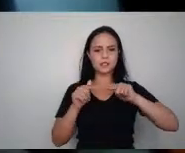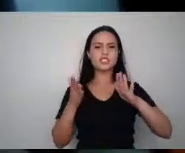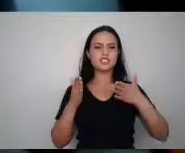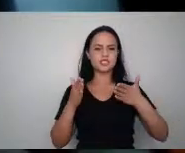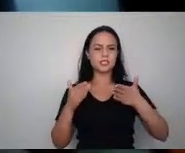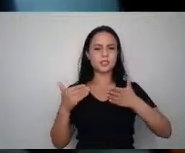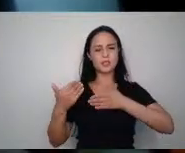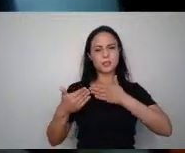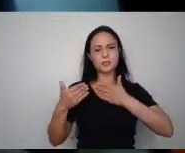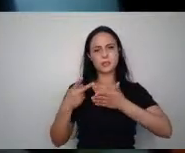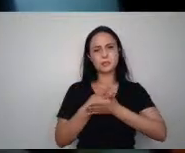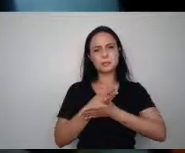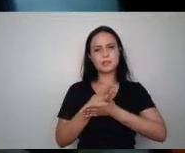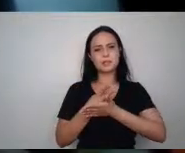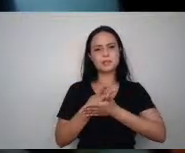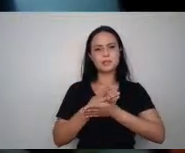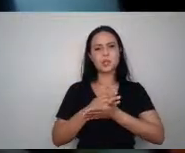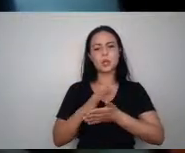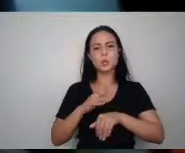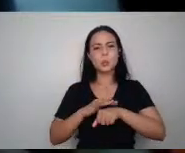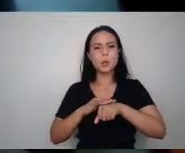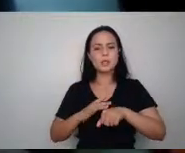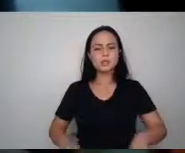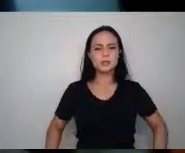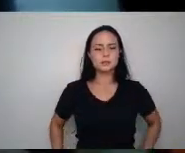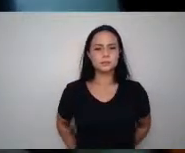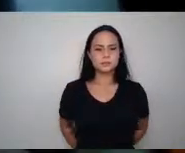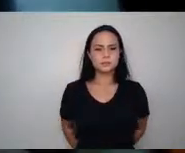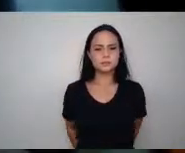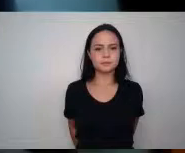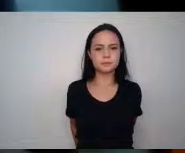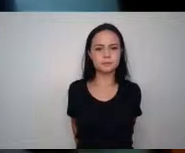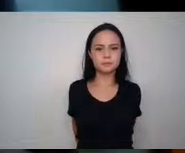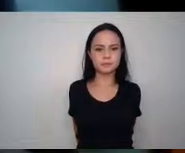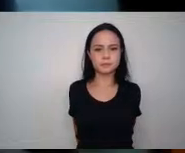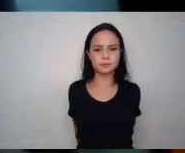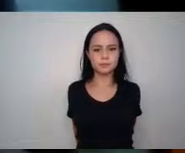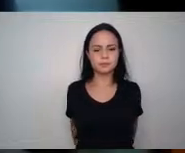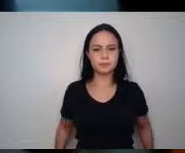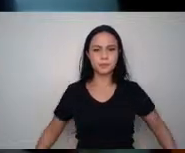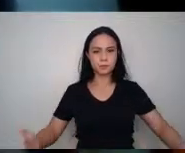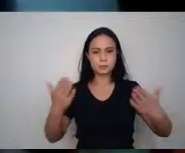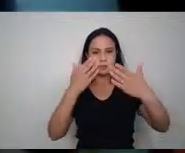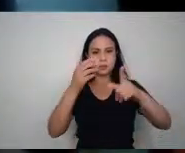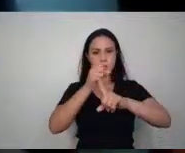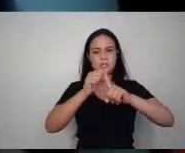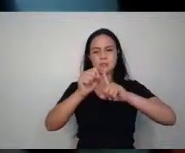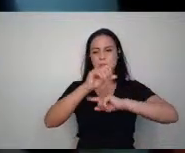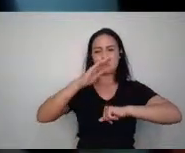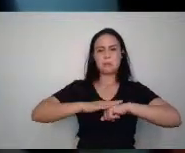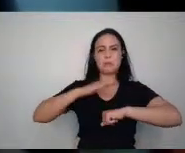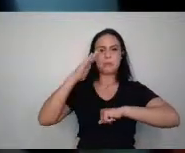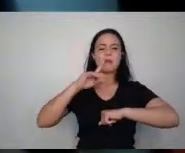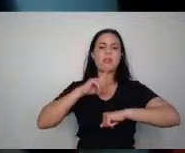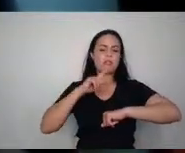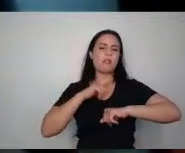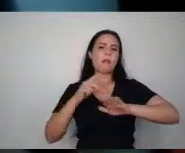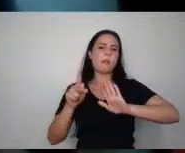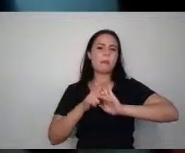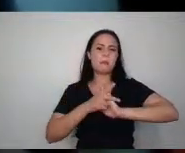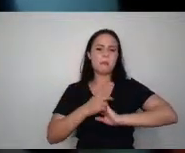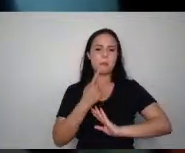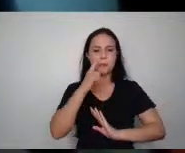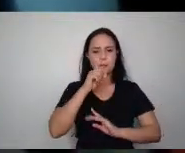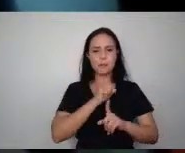provide work because of the consequences of the psychological diseases are huge, the